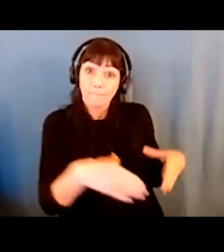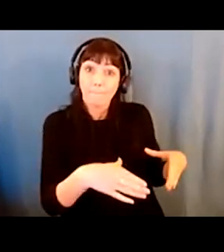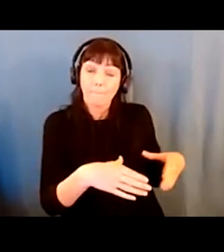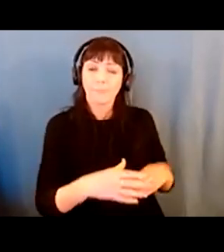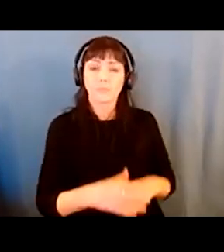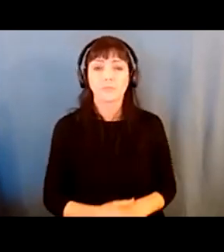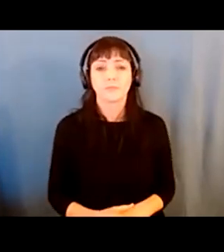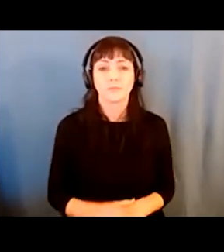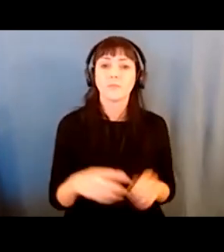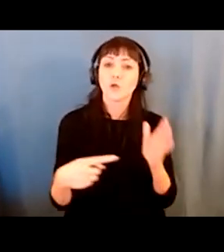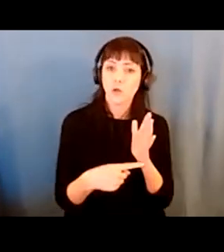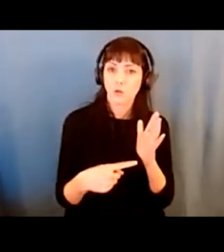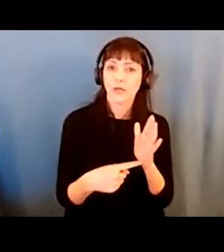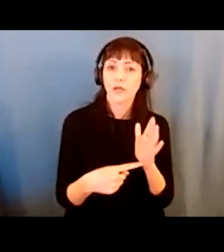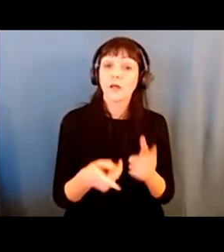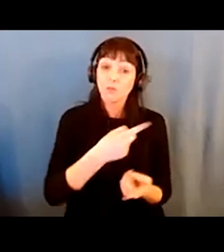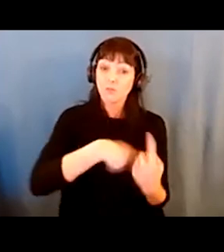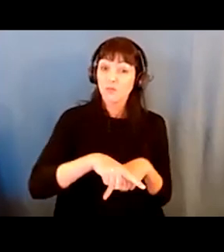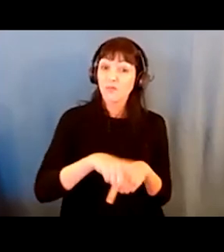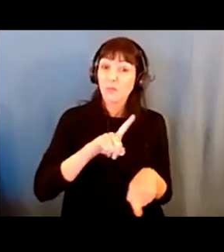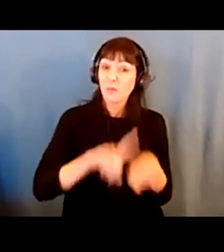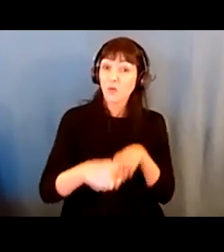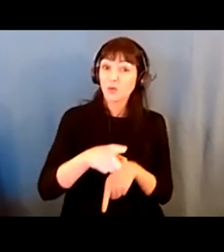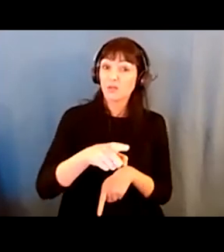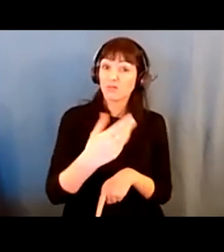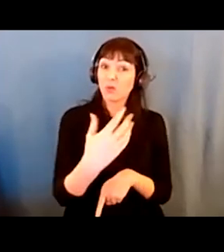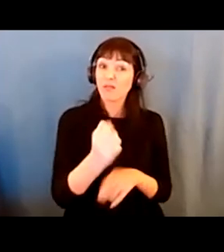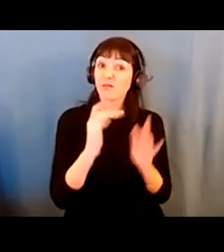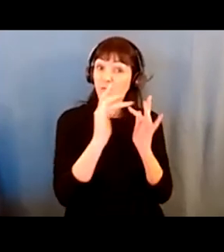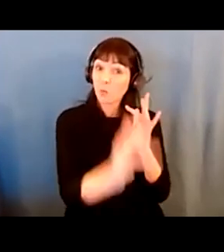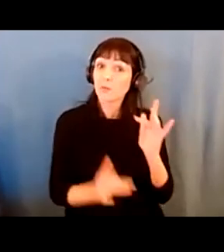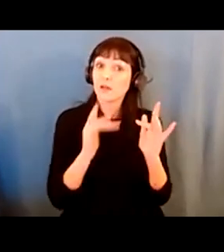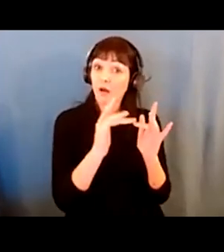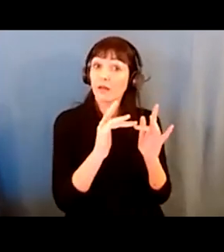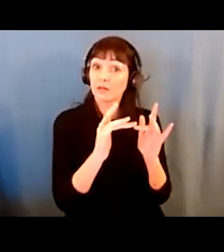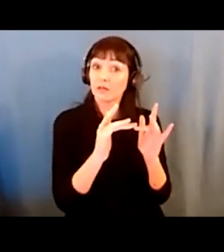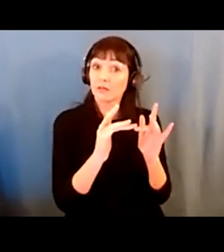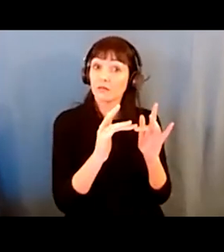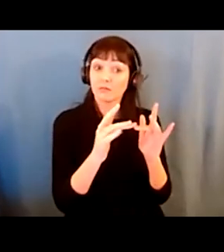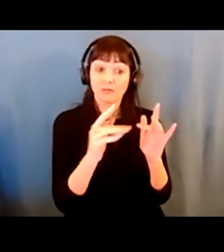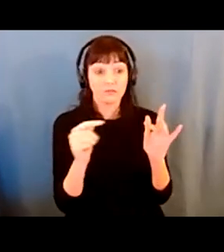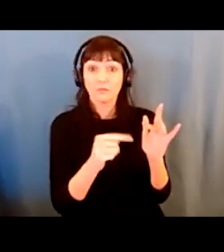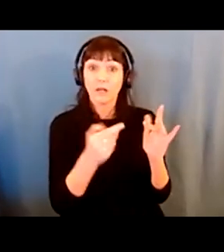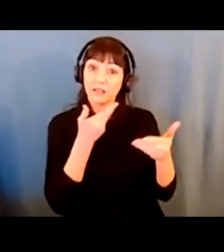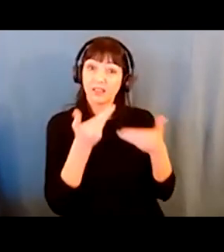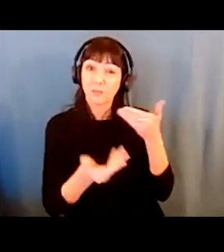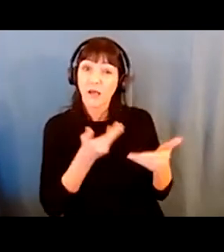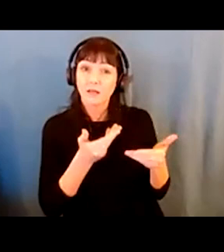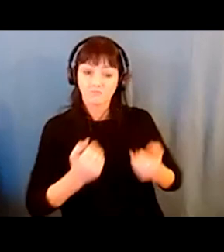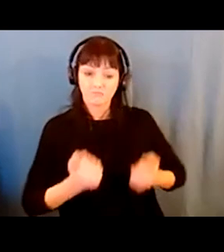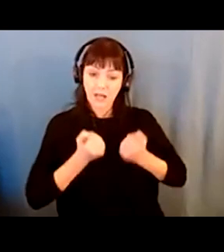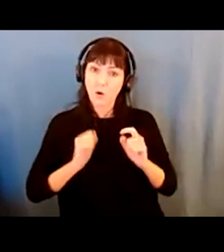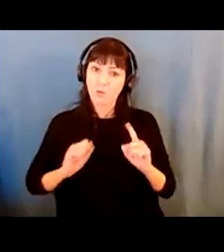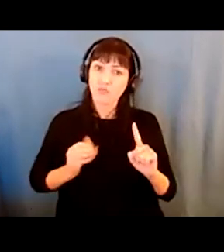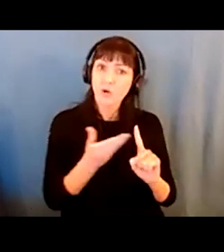got websites which say, which talk about, you know, our approach to being artists as well as our approach